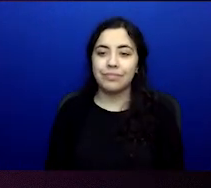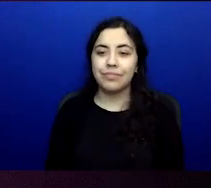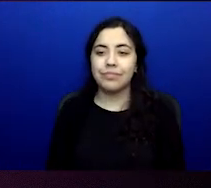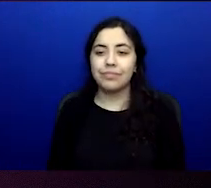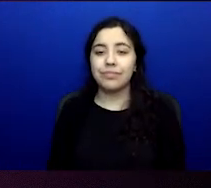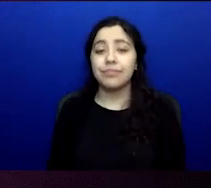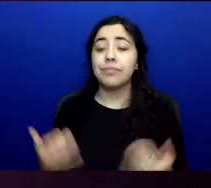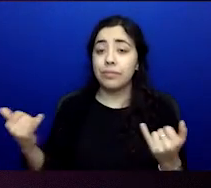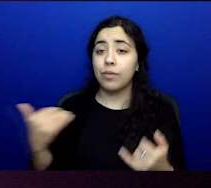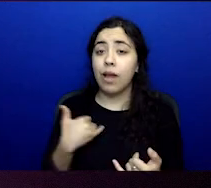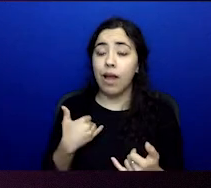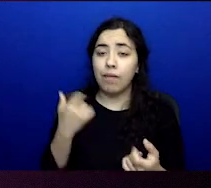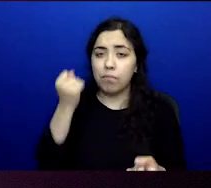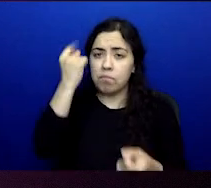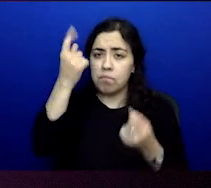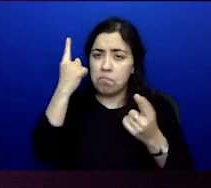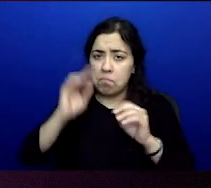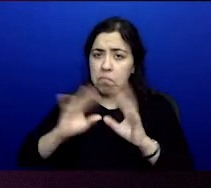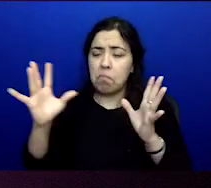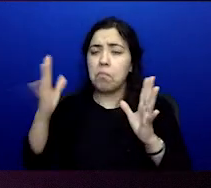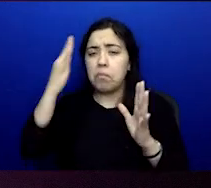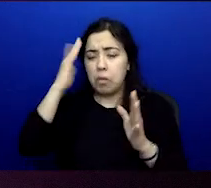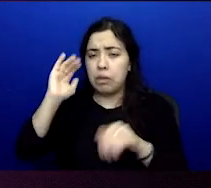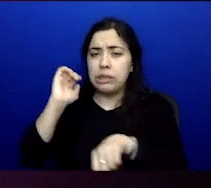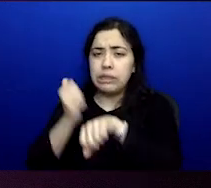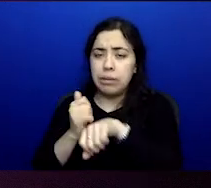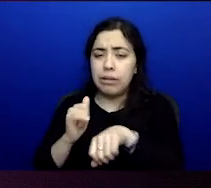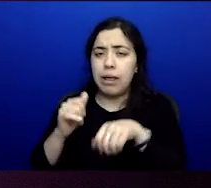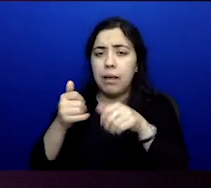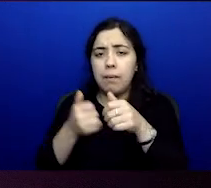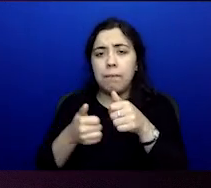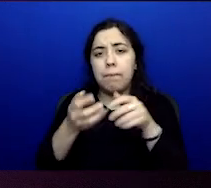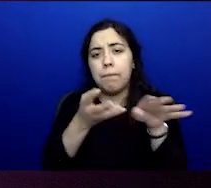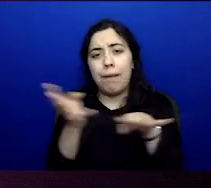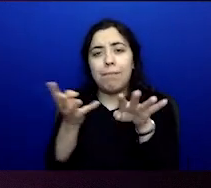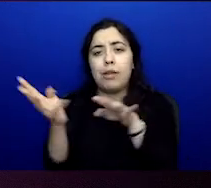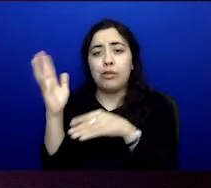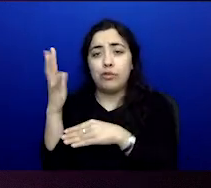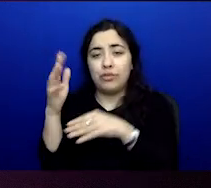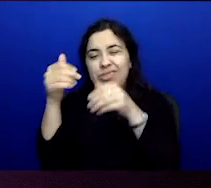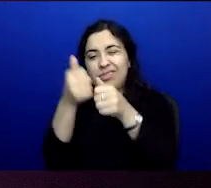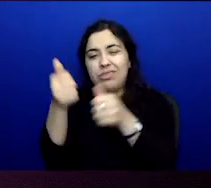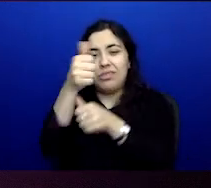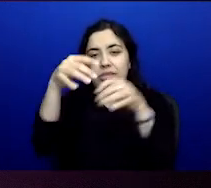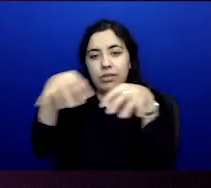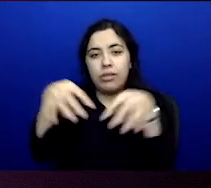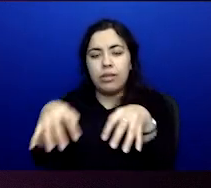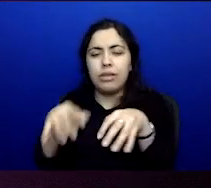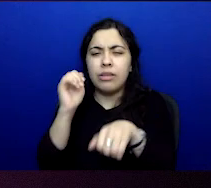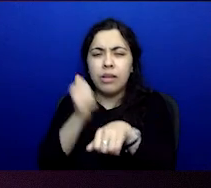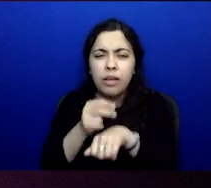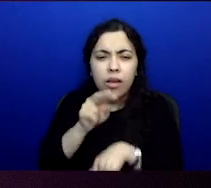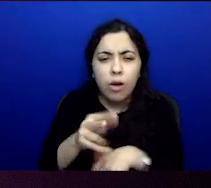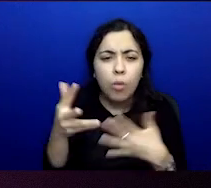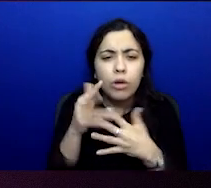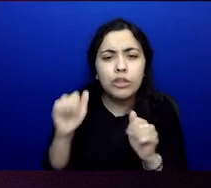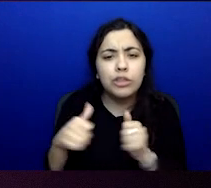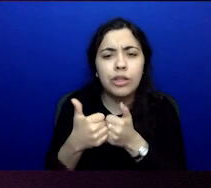have the logic established to construct that pipeline tree, we will need to tackle this new set of challenges that's placed by the new search